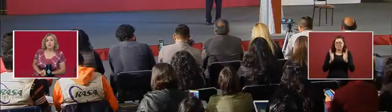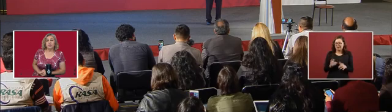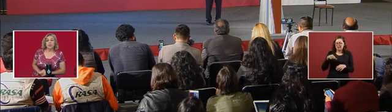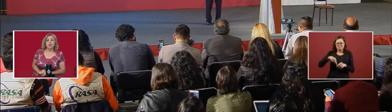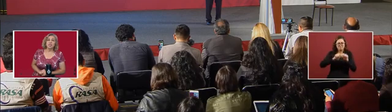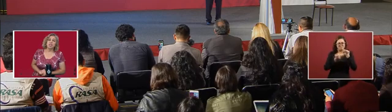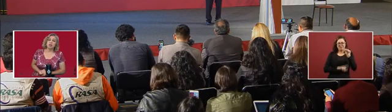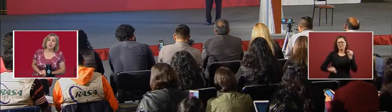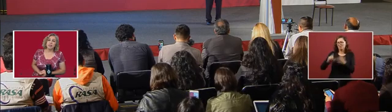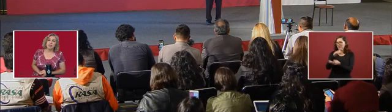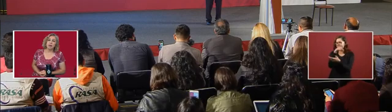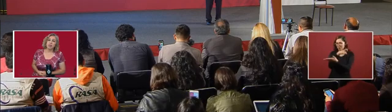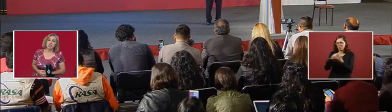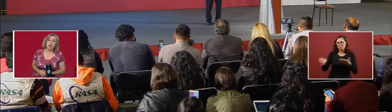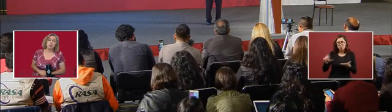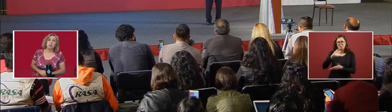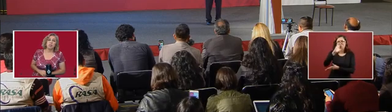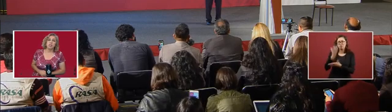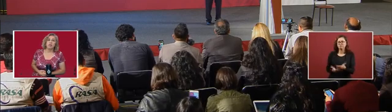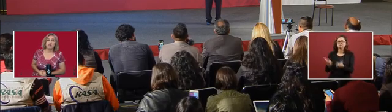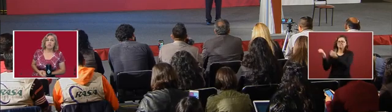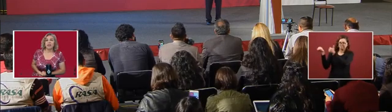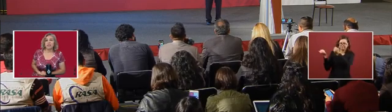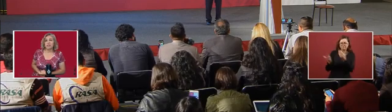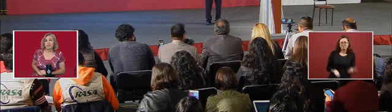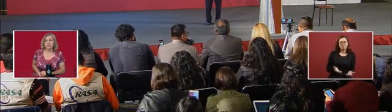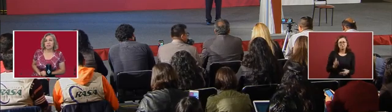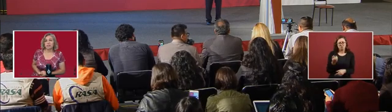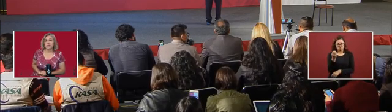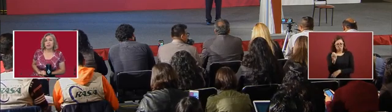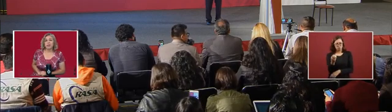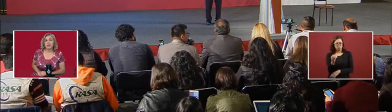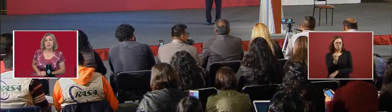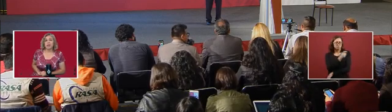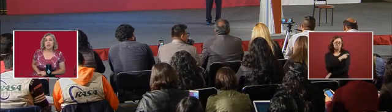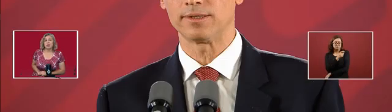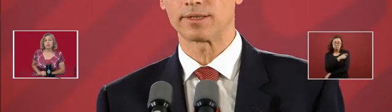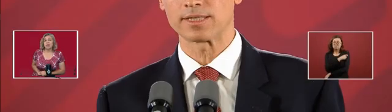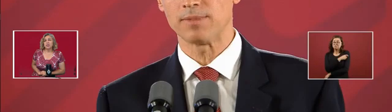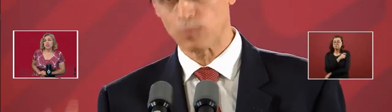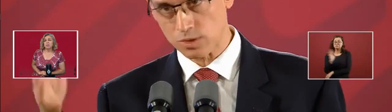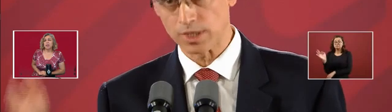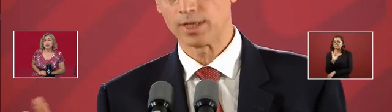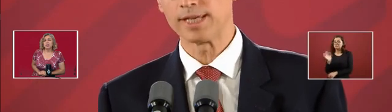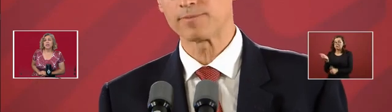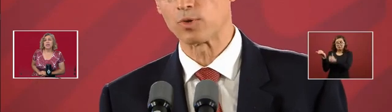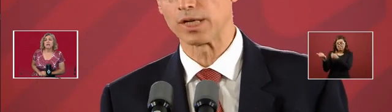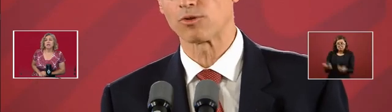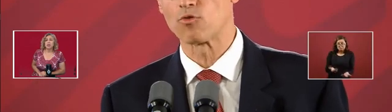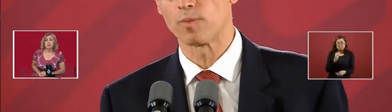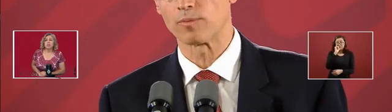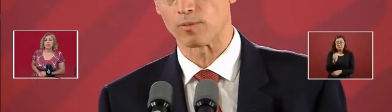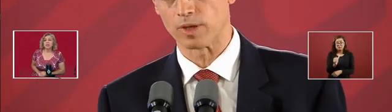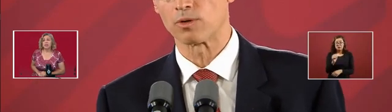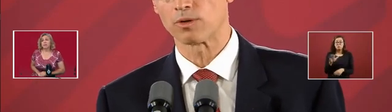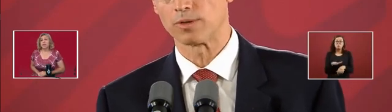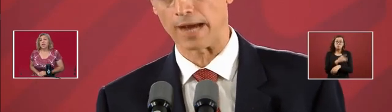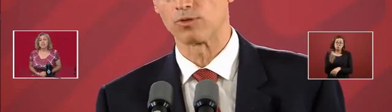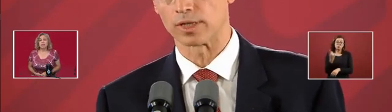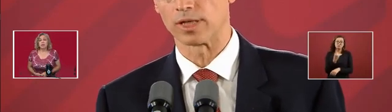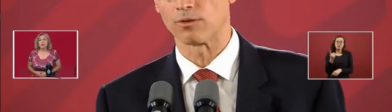variable, approximately en la mitad de octubre, halfway through viene October, nosotros, desde luego, they, lo vamos they a give it adquirir. to us and of course we acquire